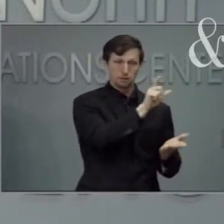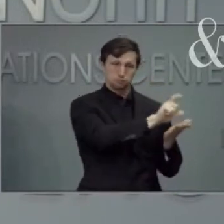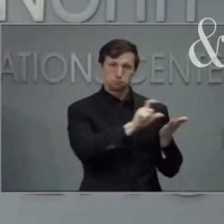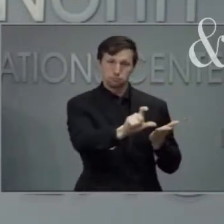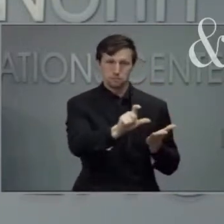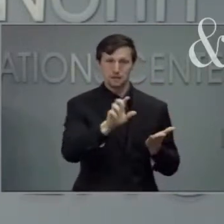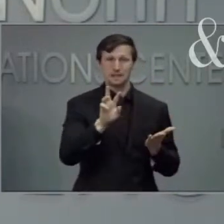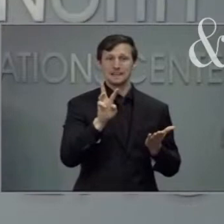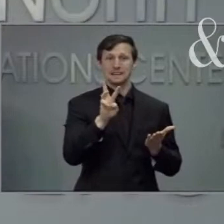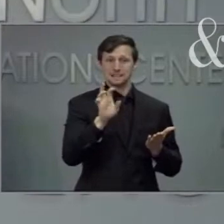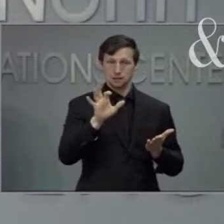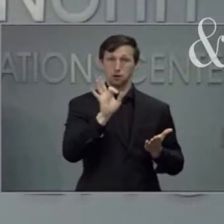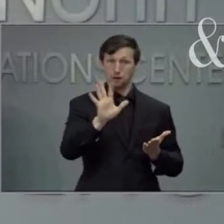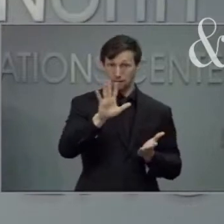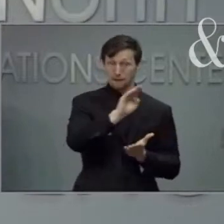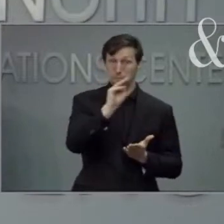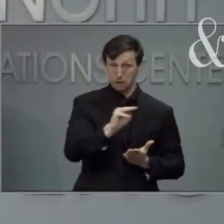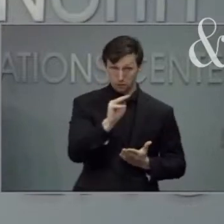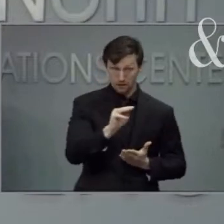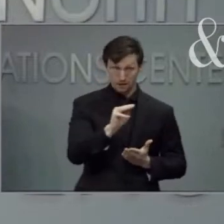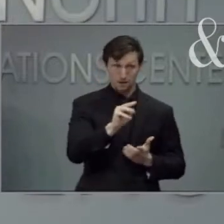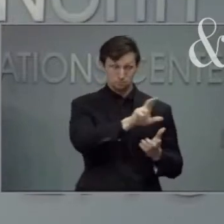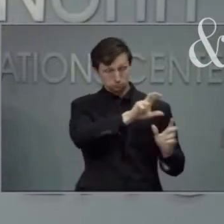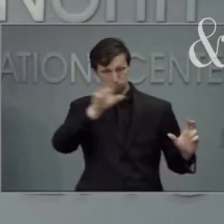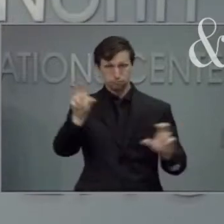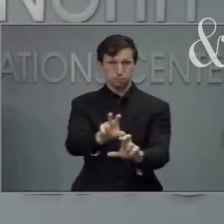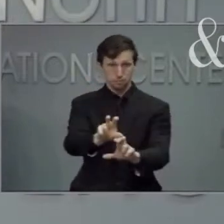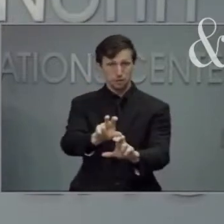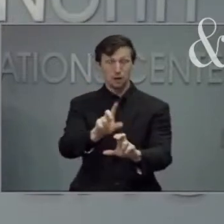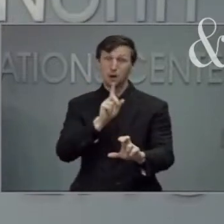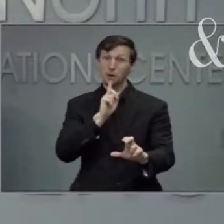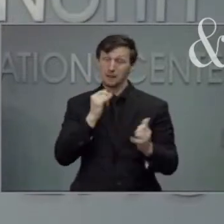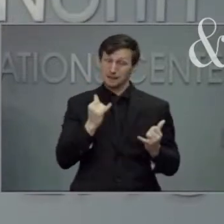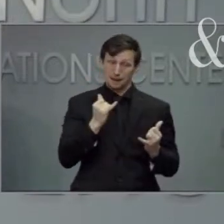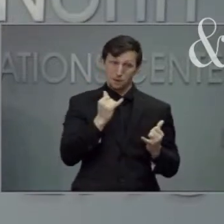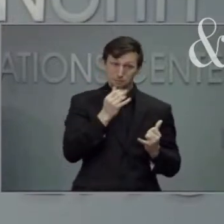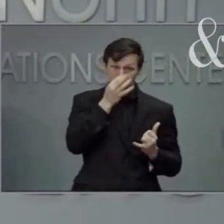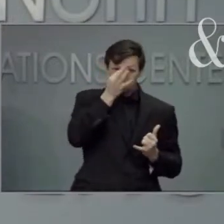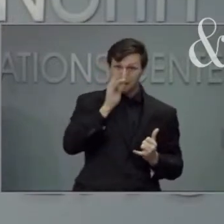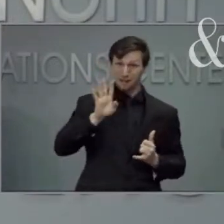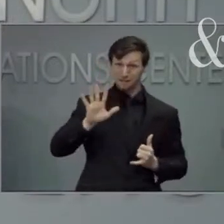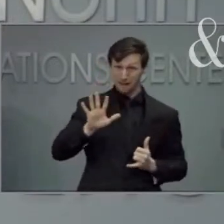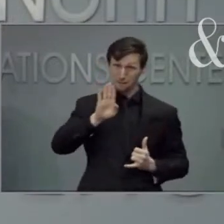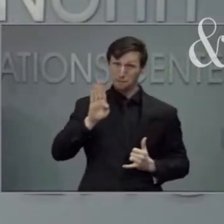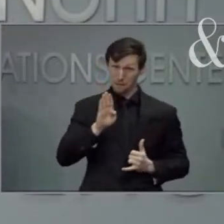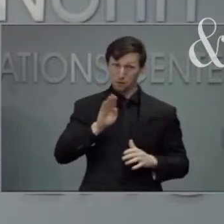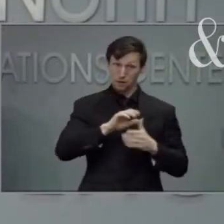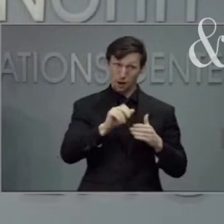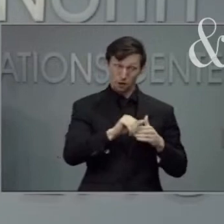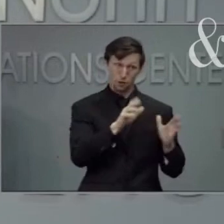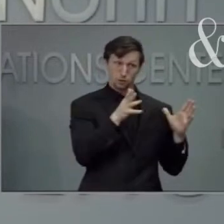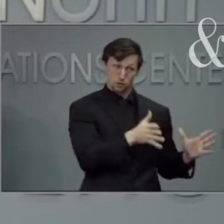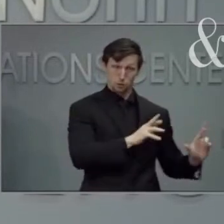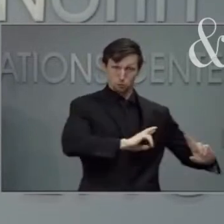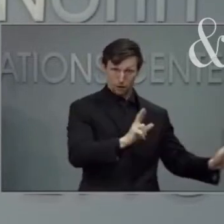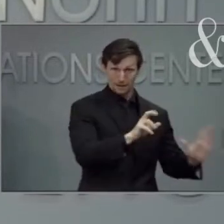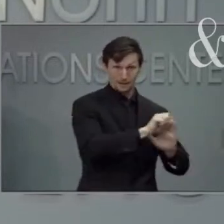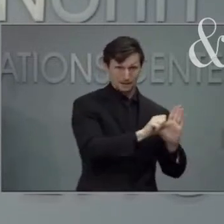we have on the bottom line right now. It's close to $5 billion right now. People need help